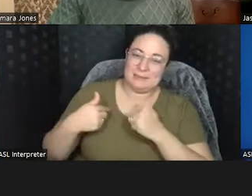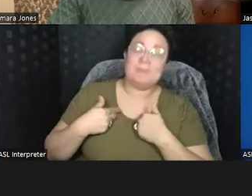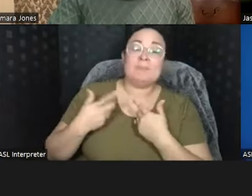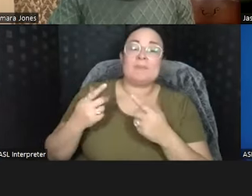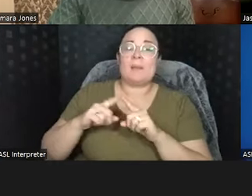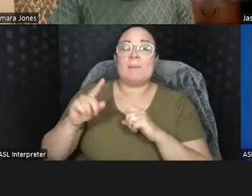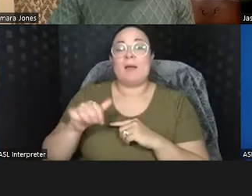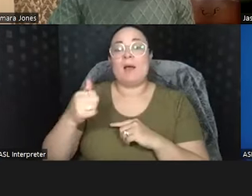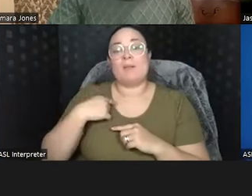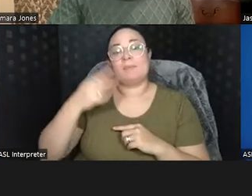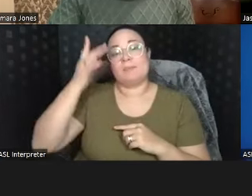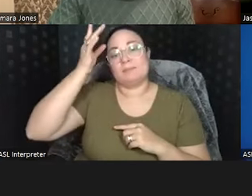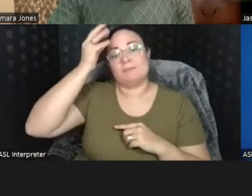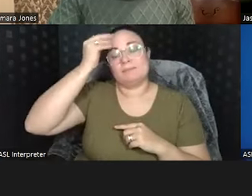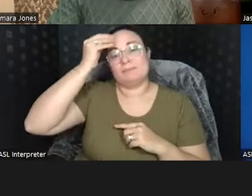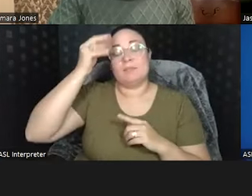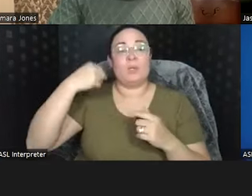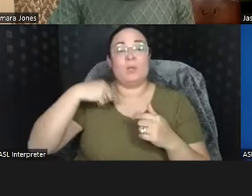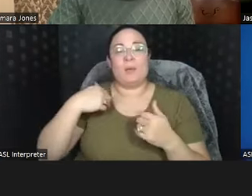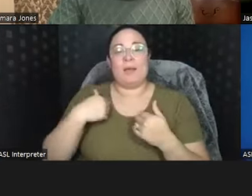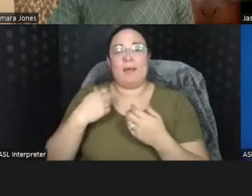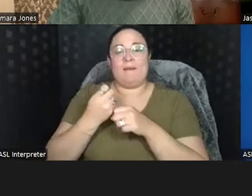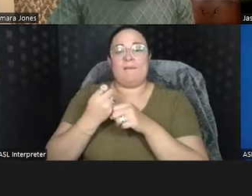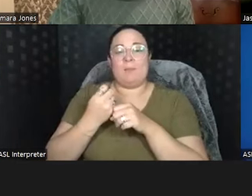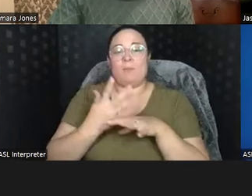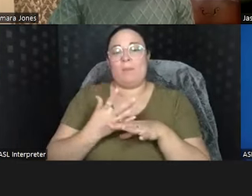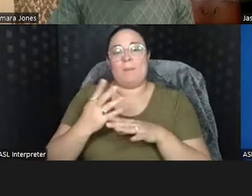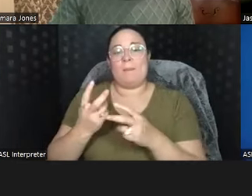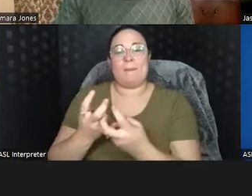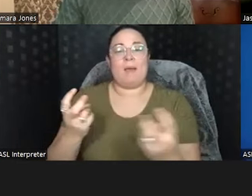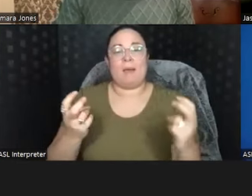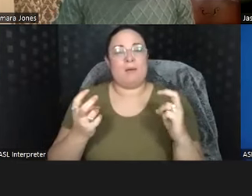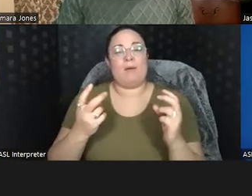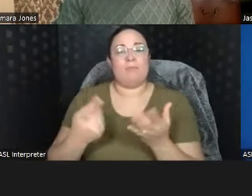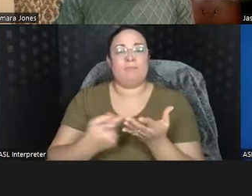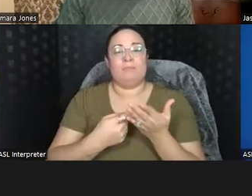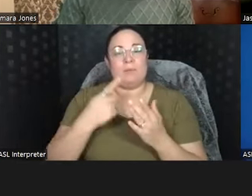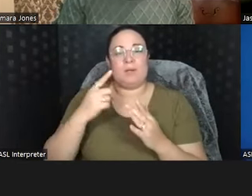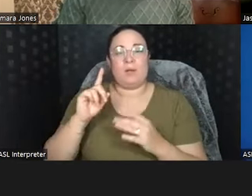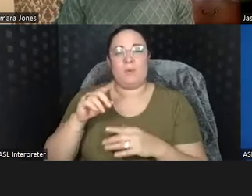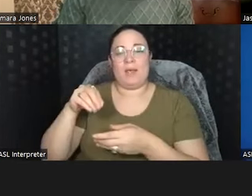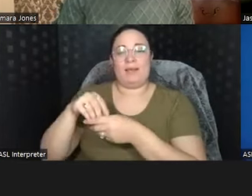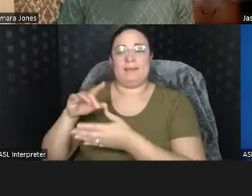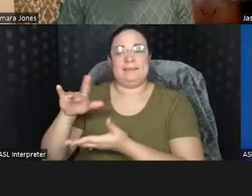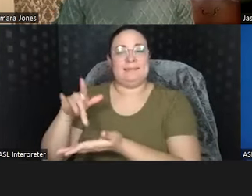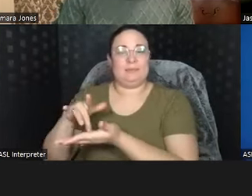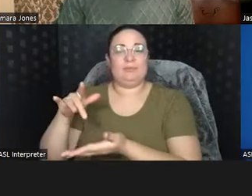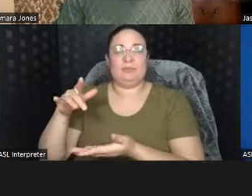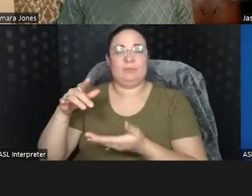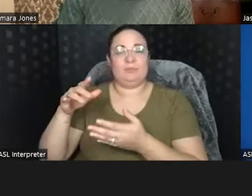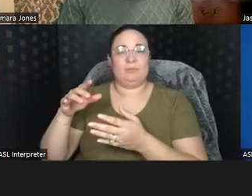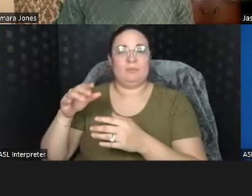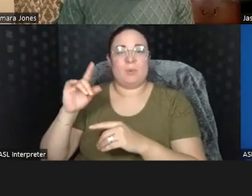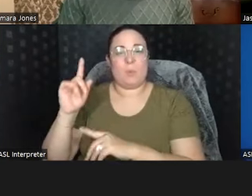to mind is we just did a prep panel a few weeks ago at the center. And there was a